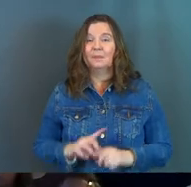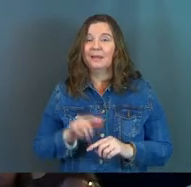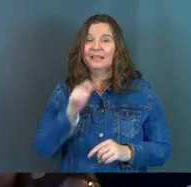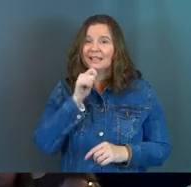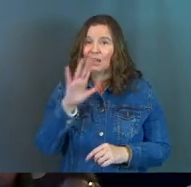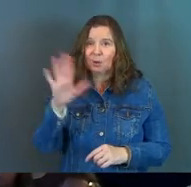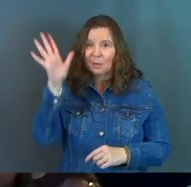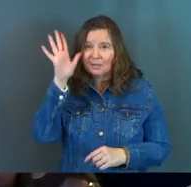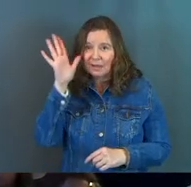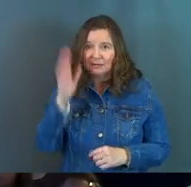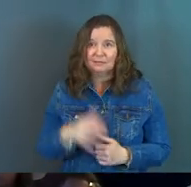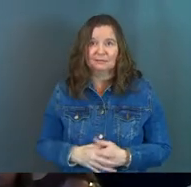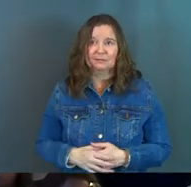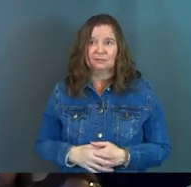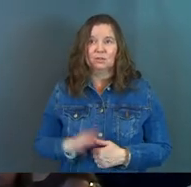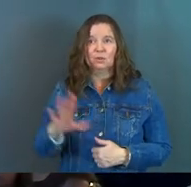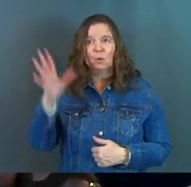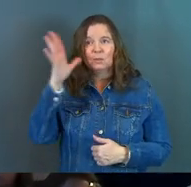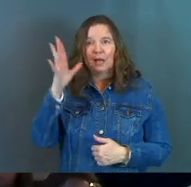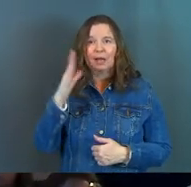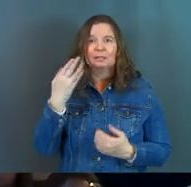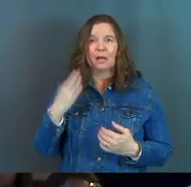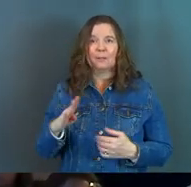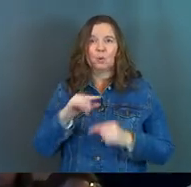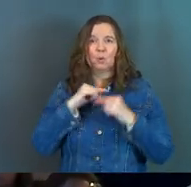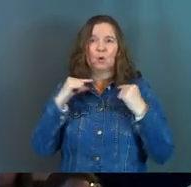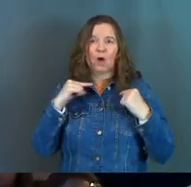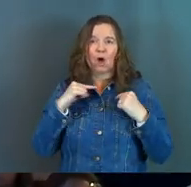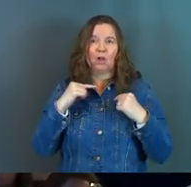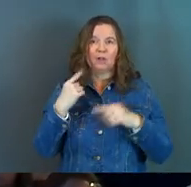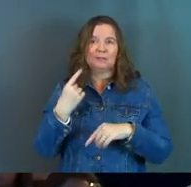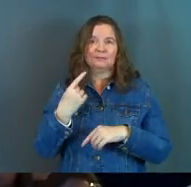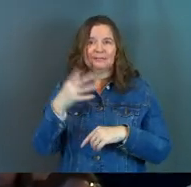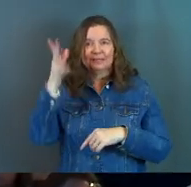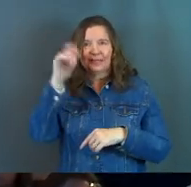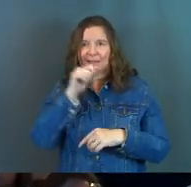But that's not your dad. Your dad's a blue-collar dad.